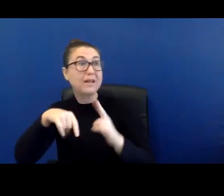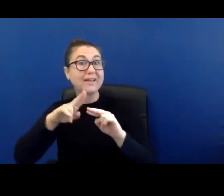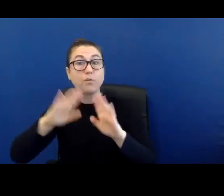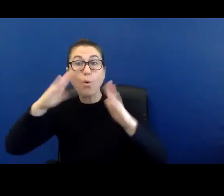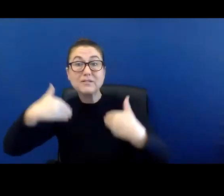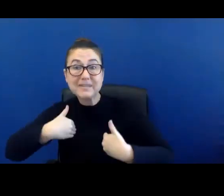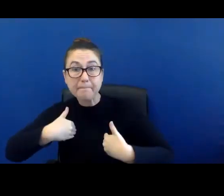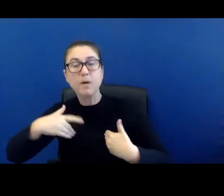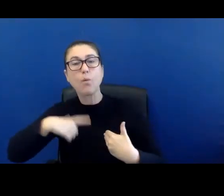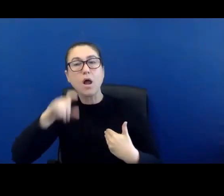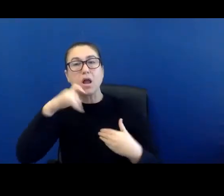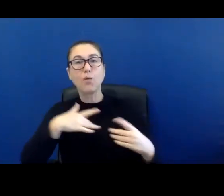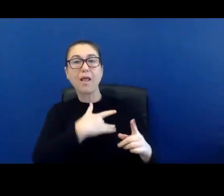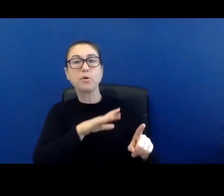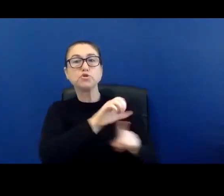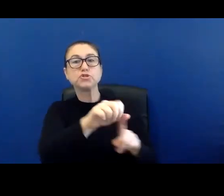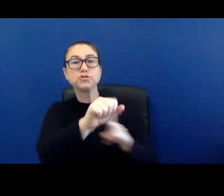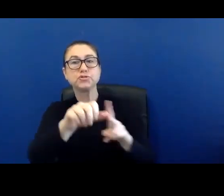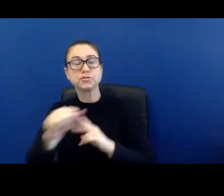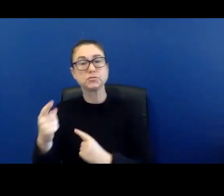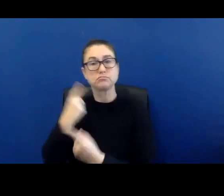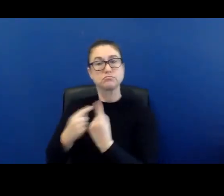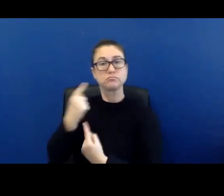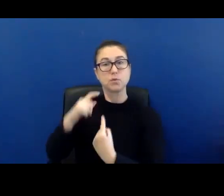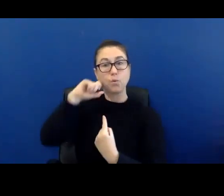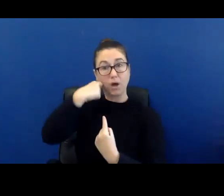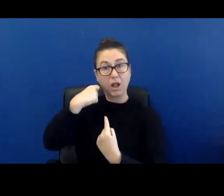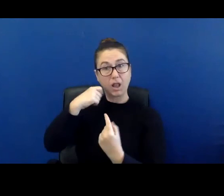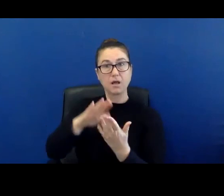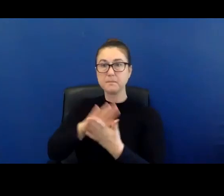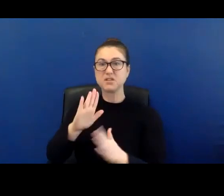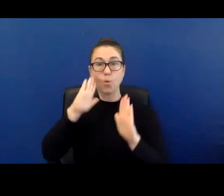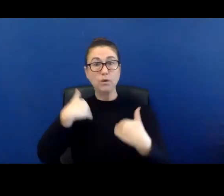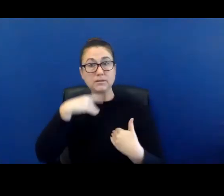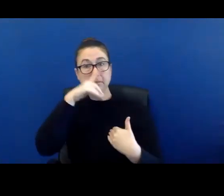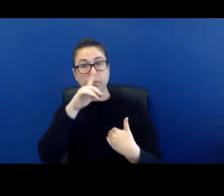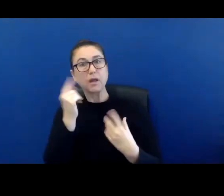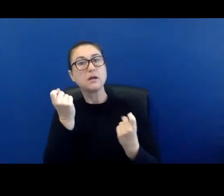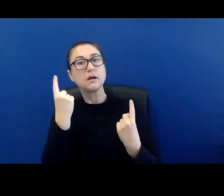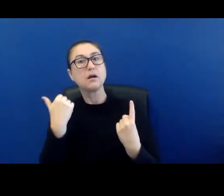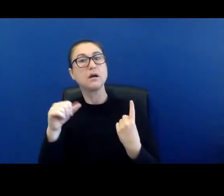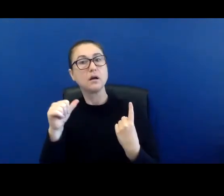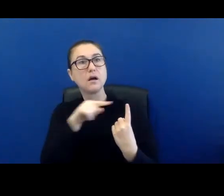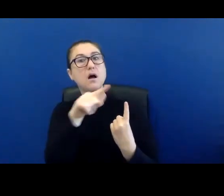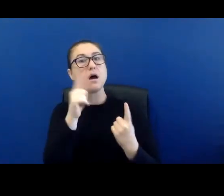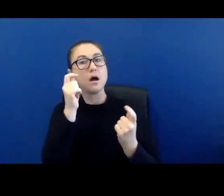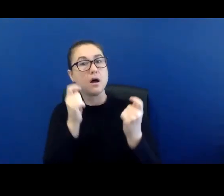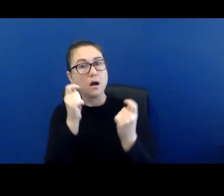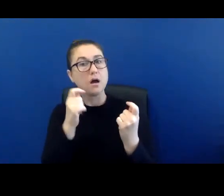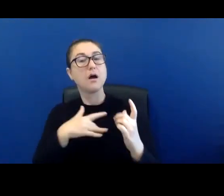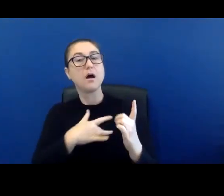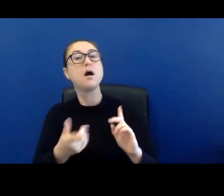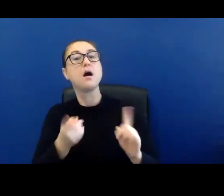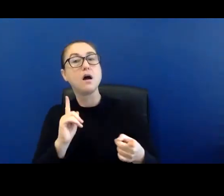because it names emotions in a way that enables people to understand what emotions characters